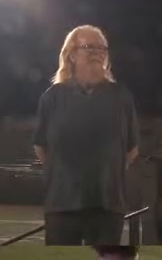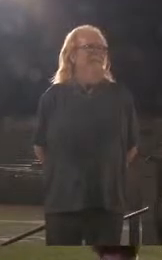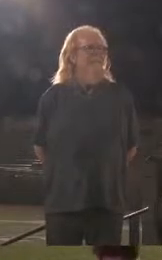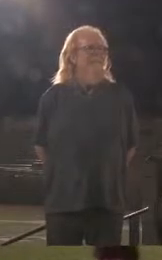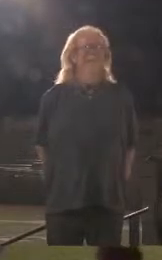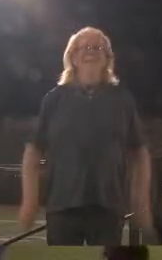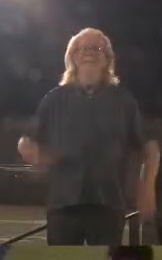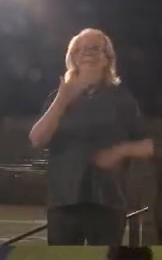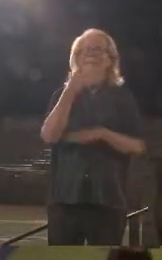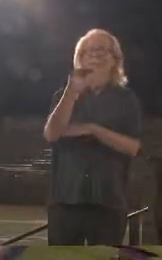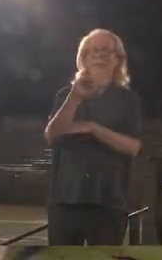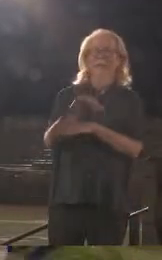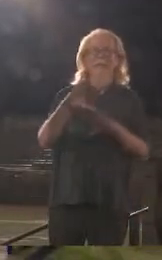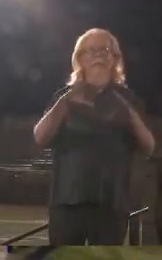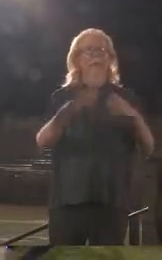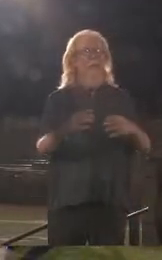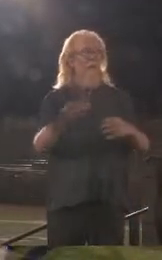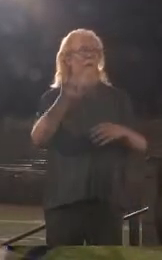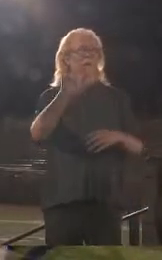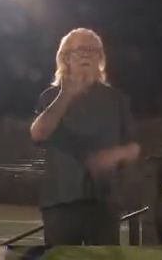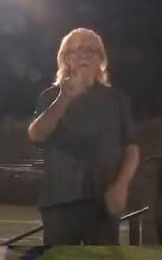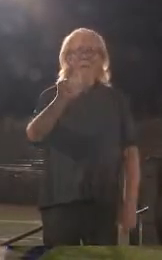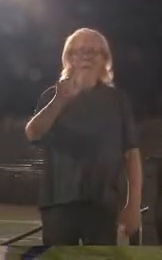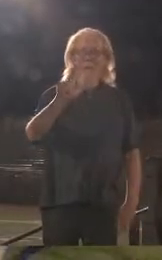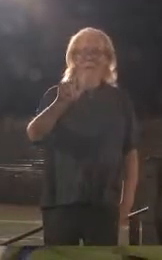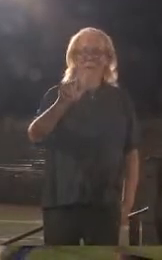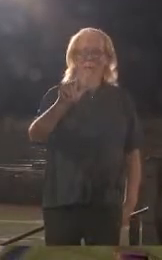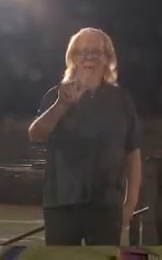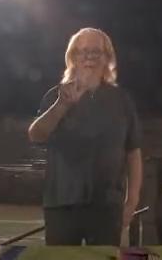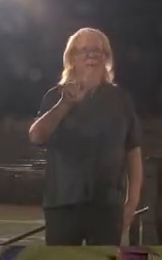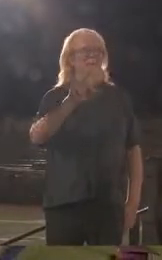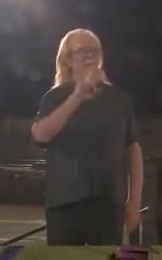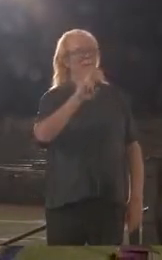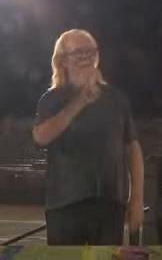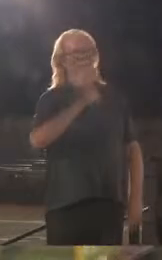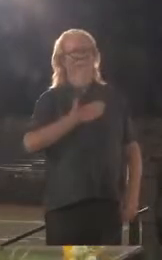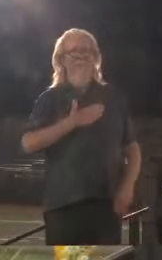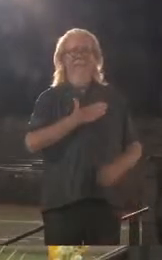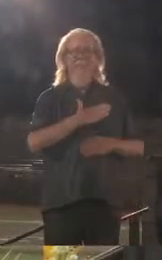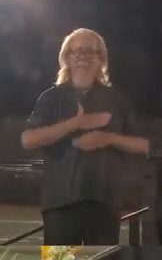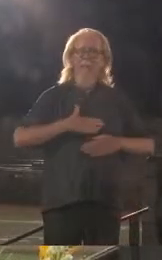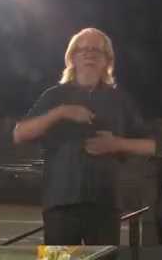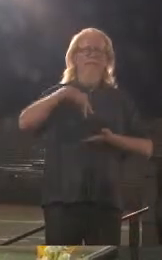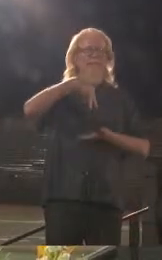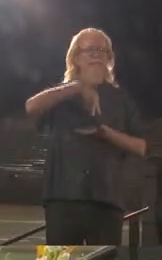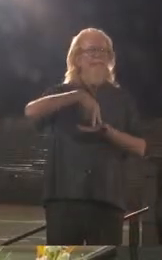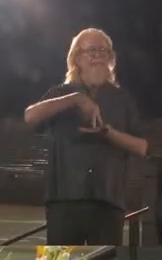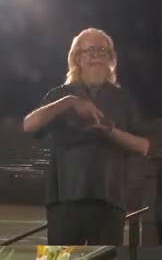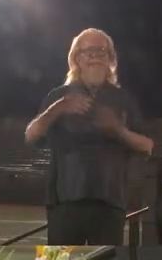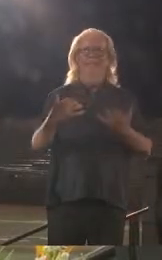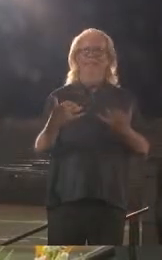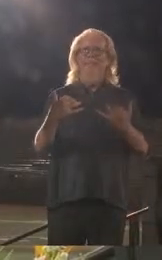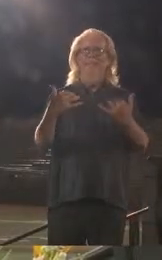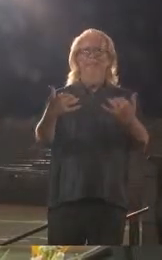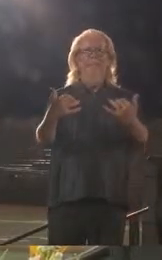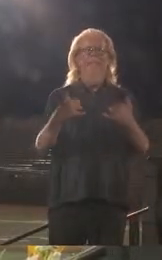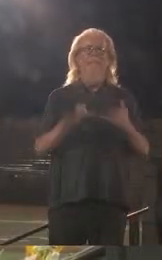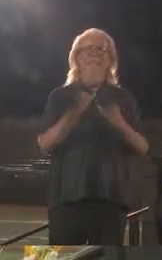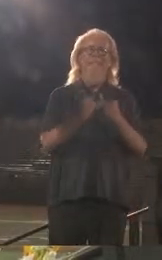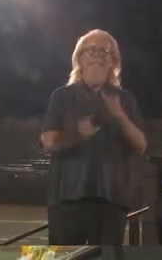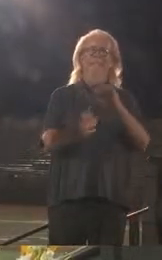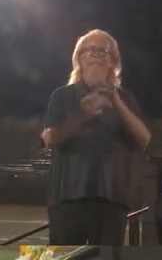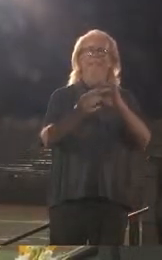Good evening, class of 2023. It is my greatest pleasure to stand before you tonight and give my final message as